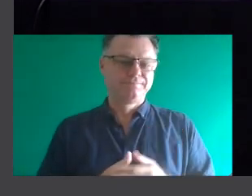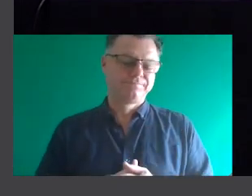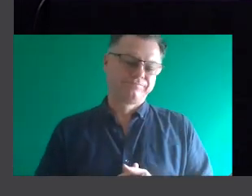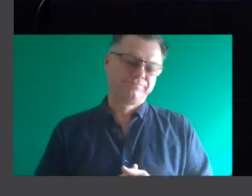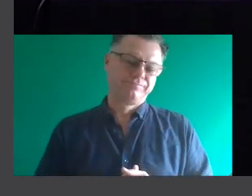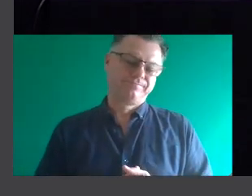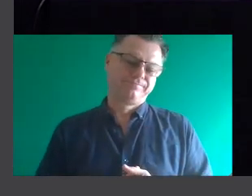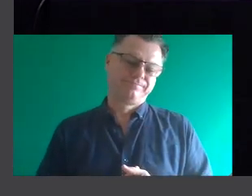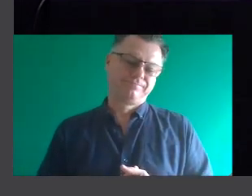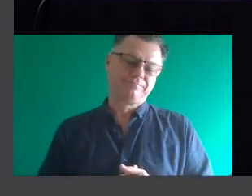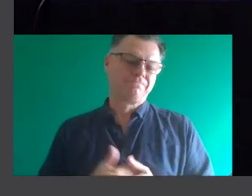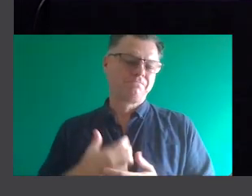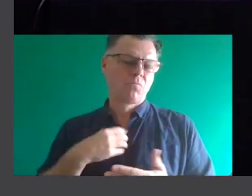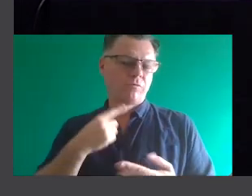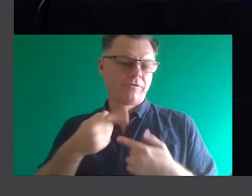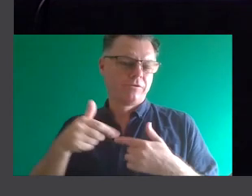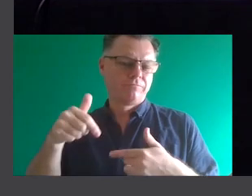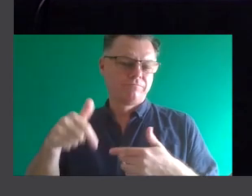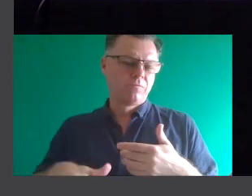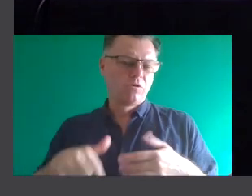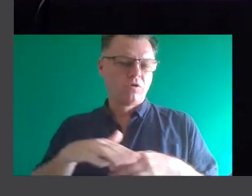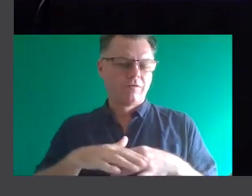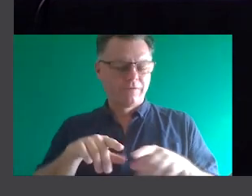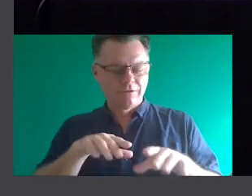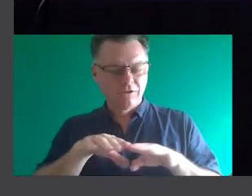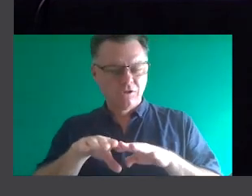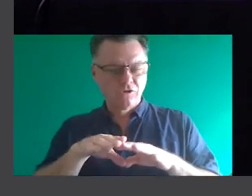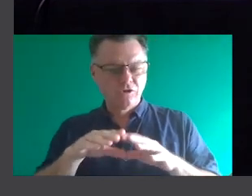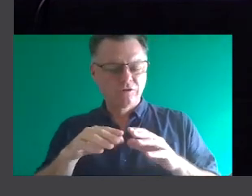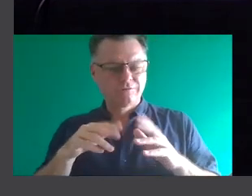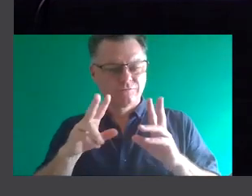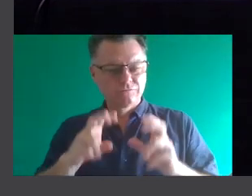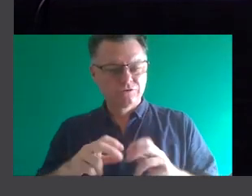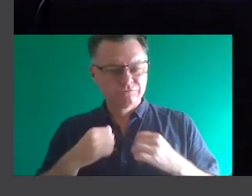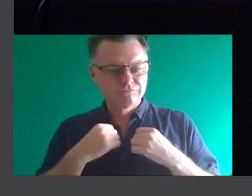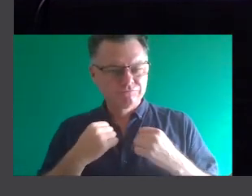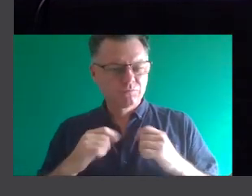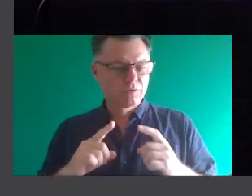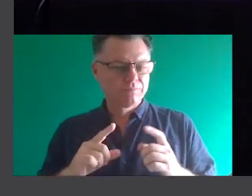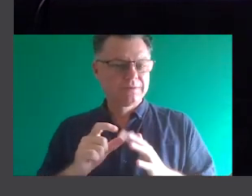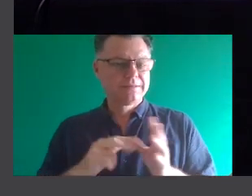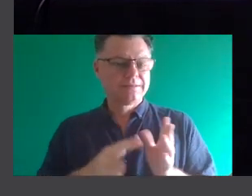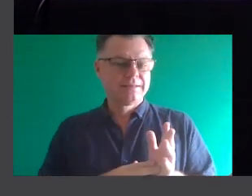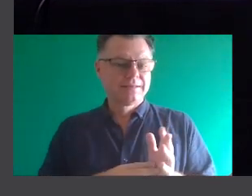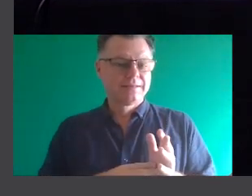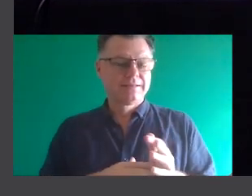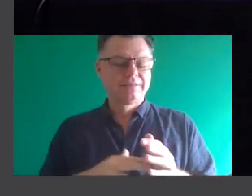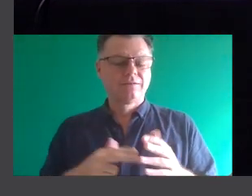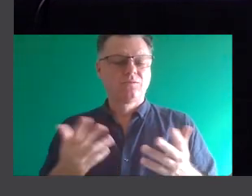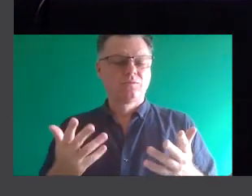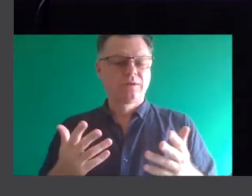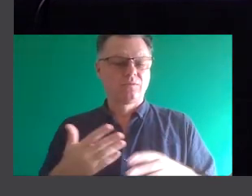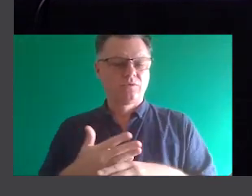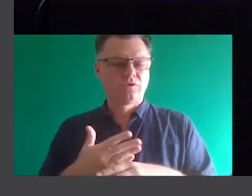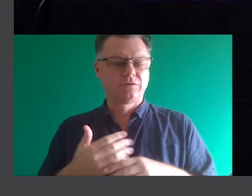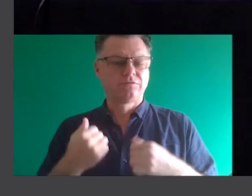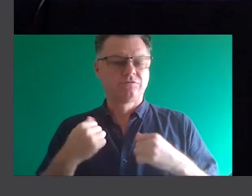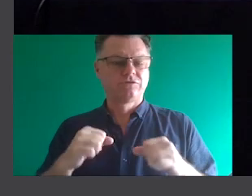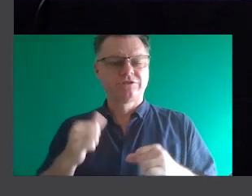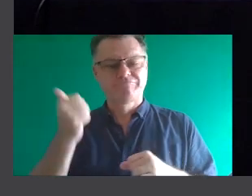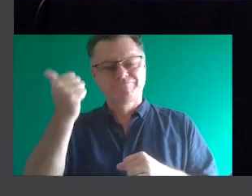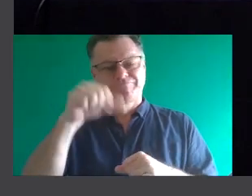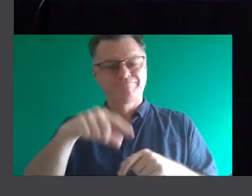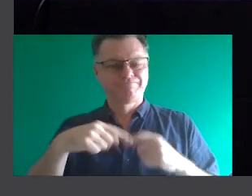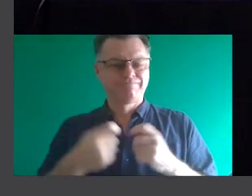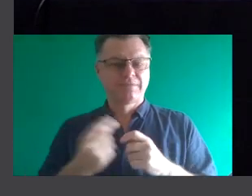our first speaker, Dan Ong, to provide us with some more detail about the insights the research provided. Dan